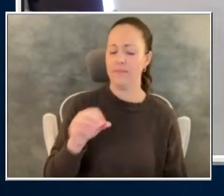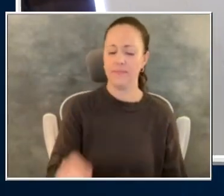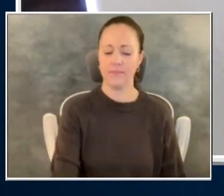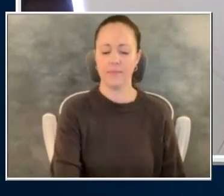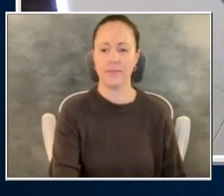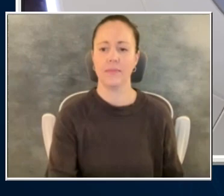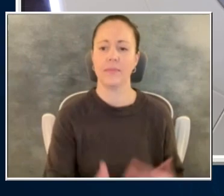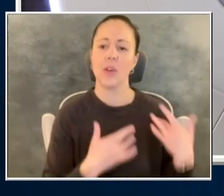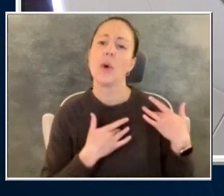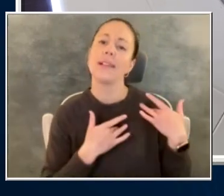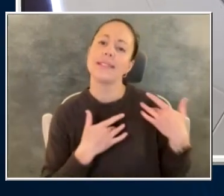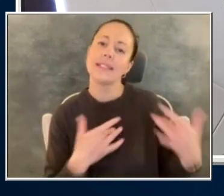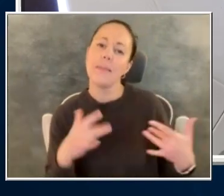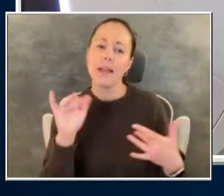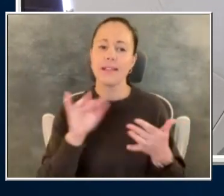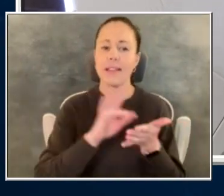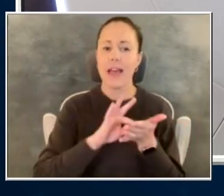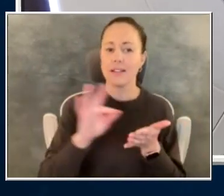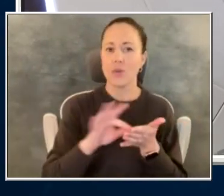at hardened plaque.